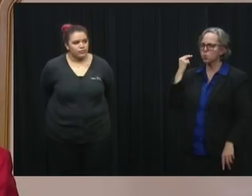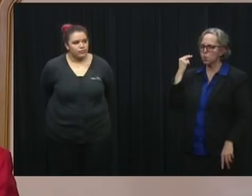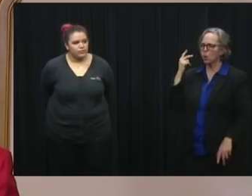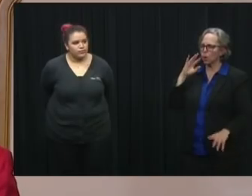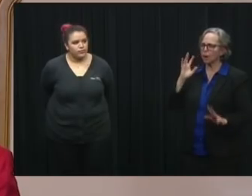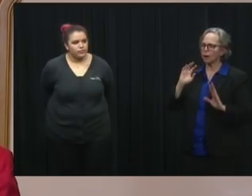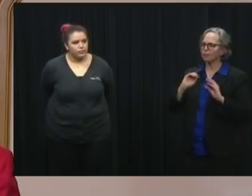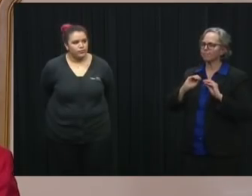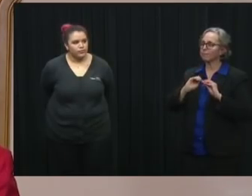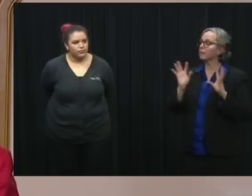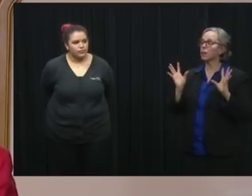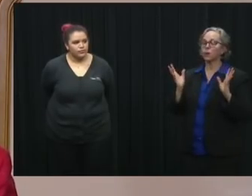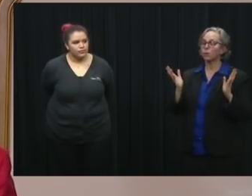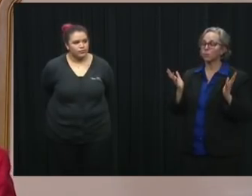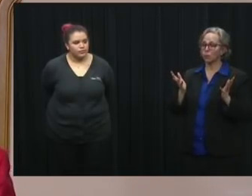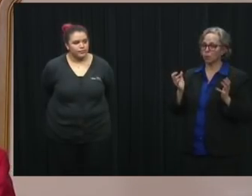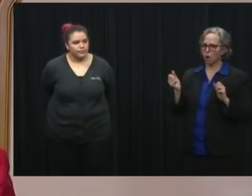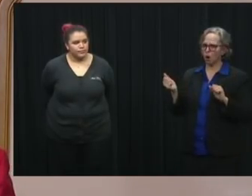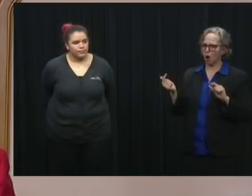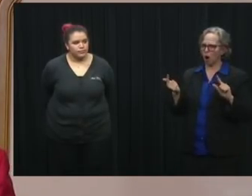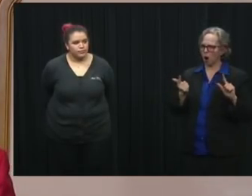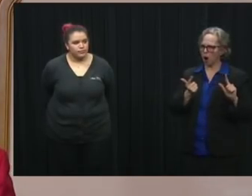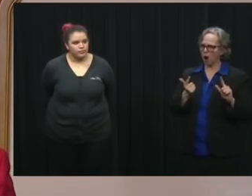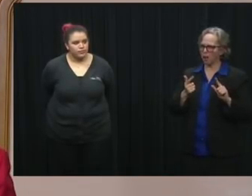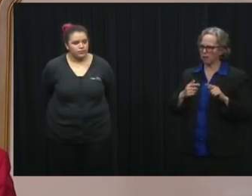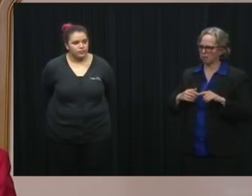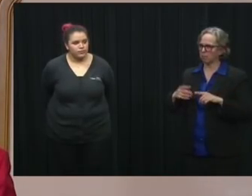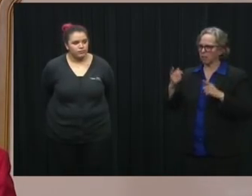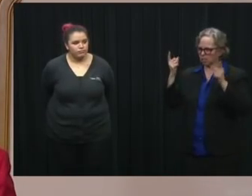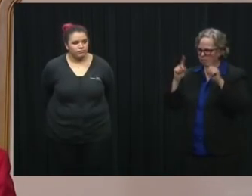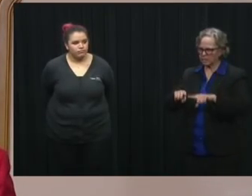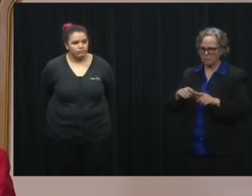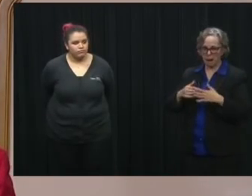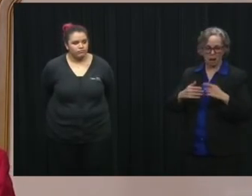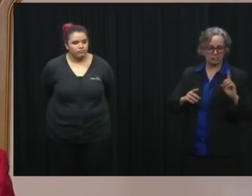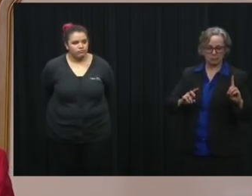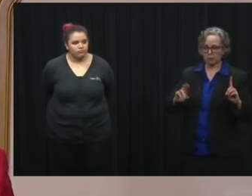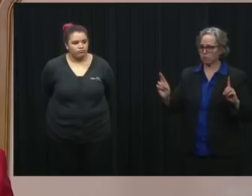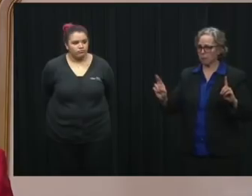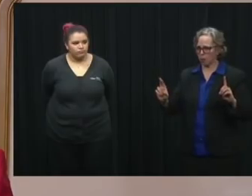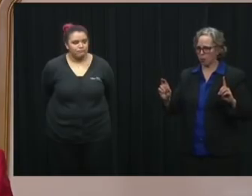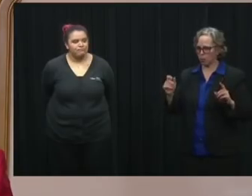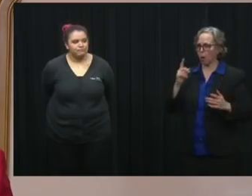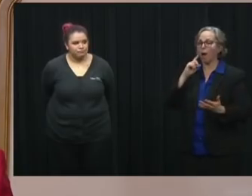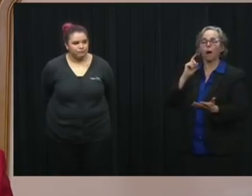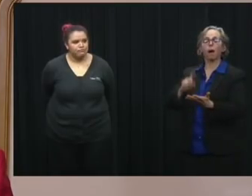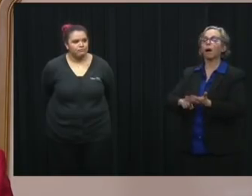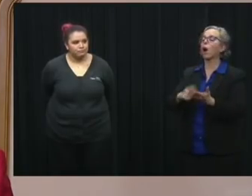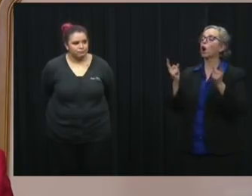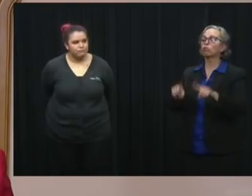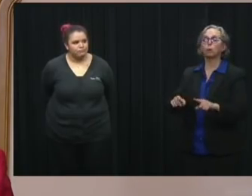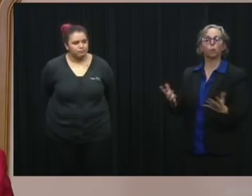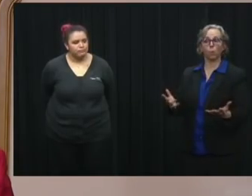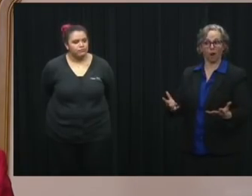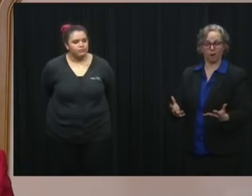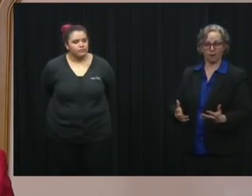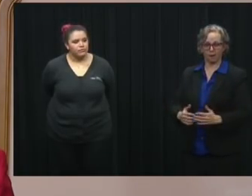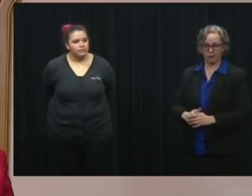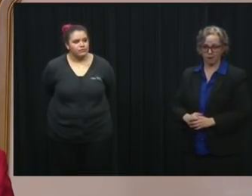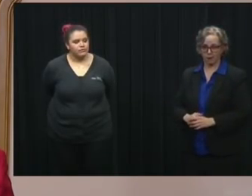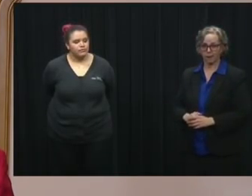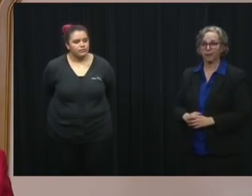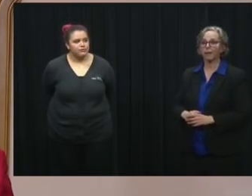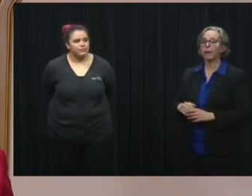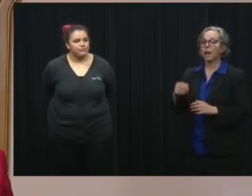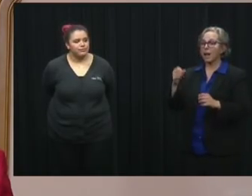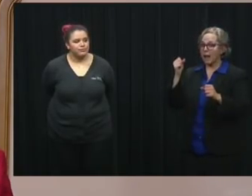is we're all going to say, and it's not going to be Democrat or Republican, there's going to be a consensus. We've got to fund consistently year after year